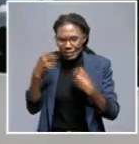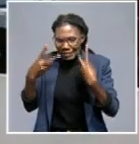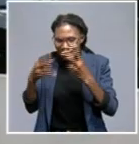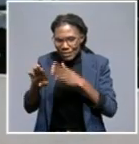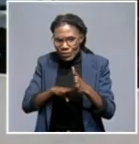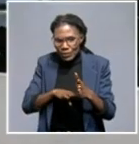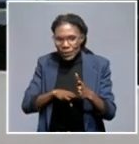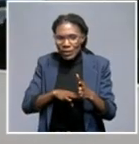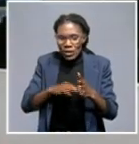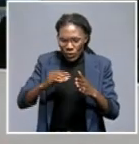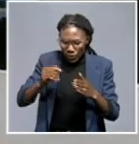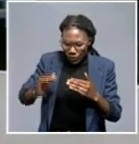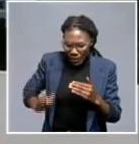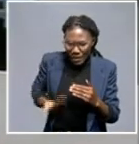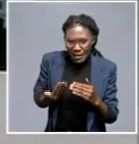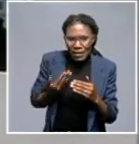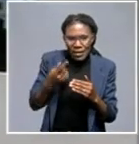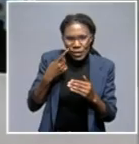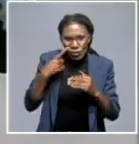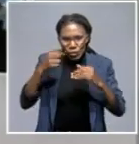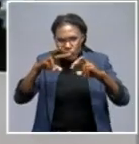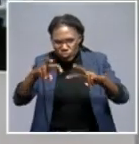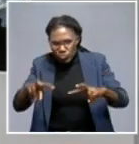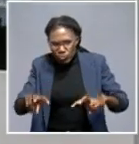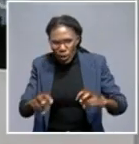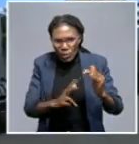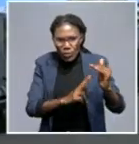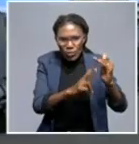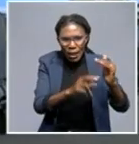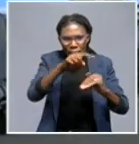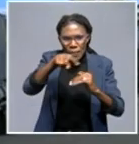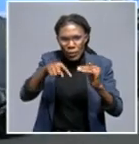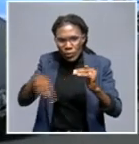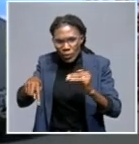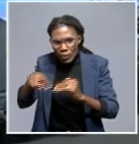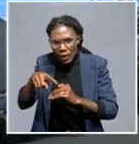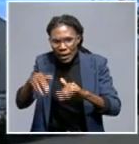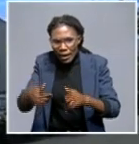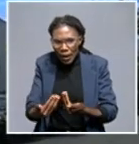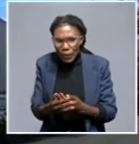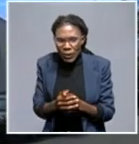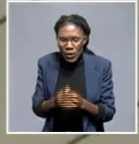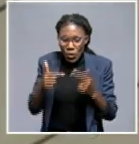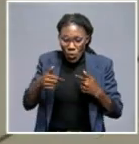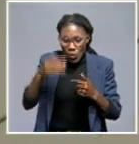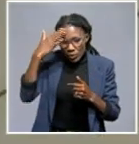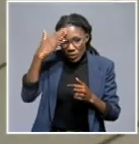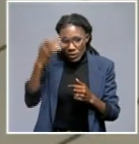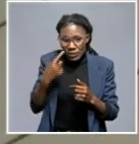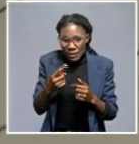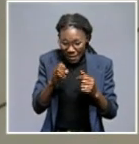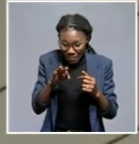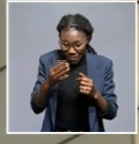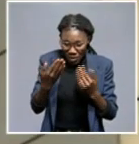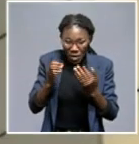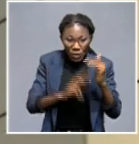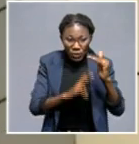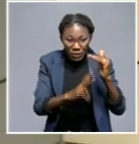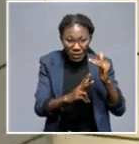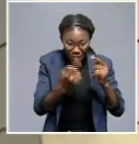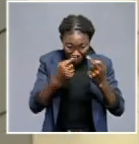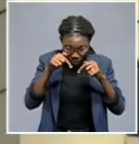larger inflow and outflows of tourism. Now, you know that when tourism comes to Namibia, when we have growth in